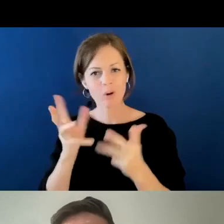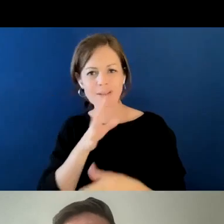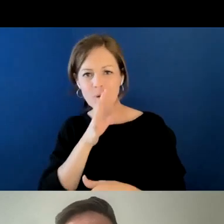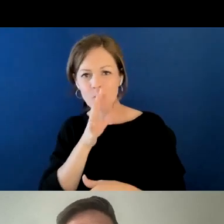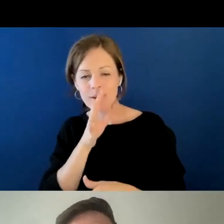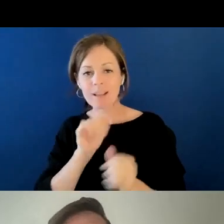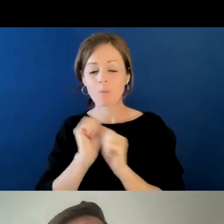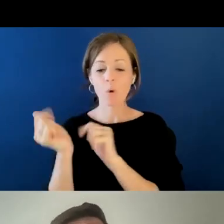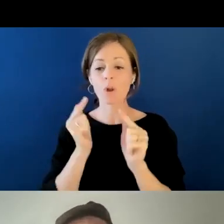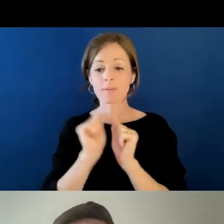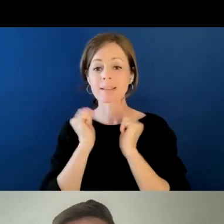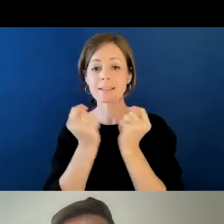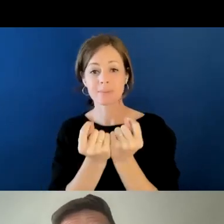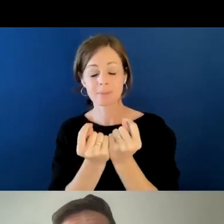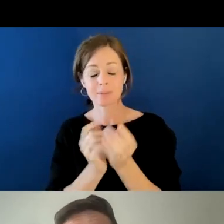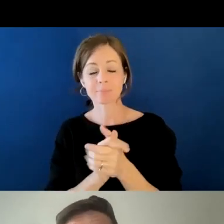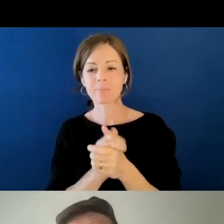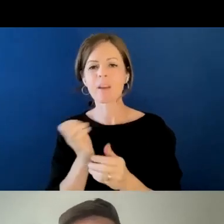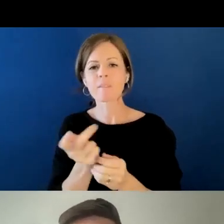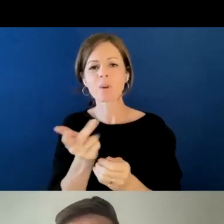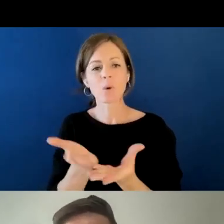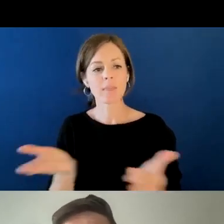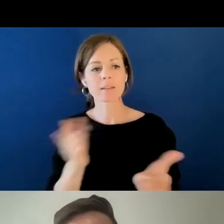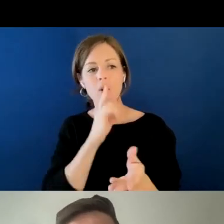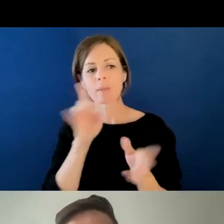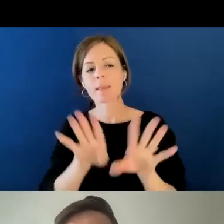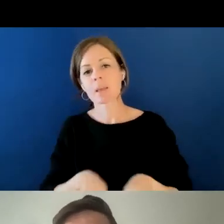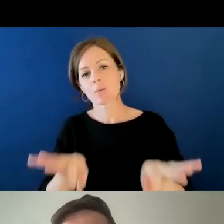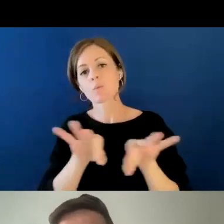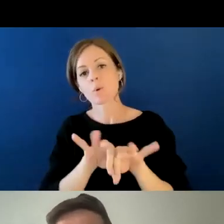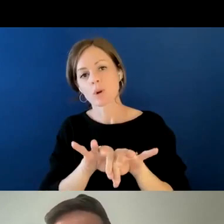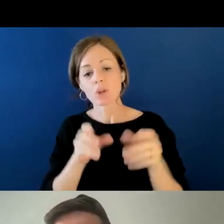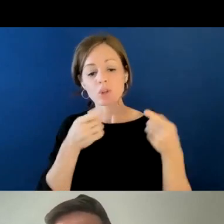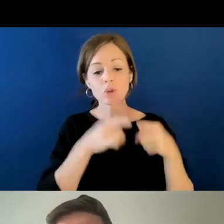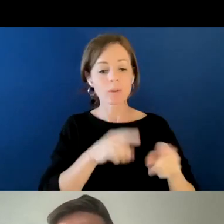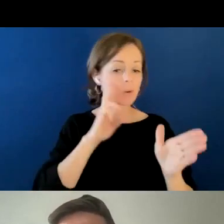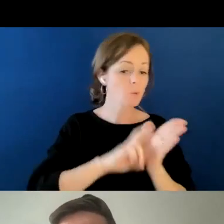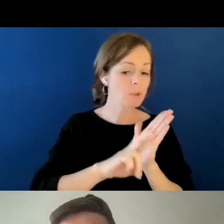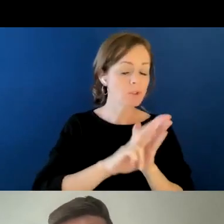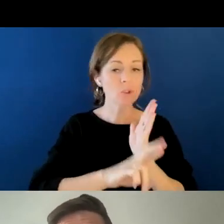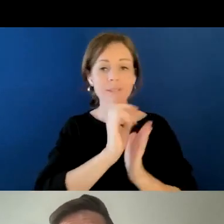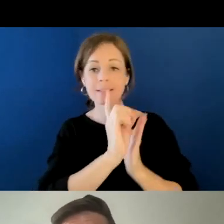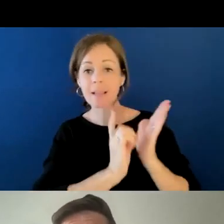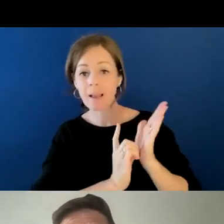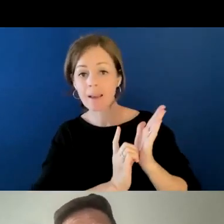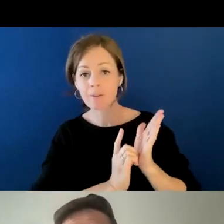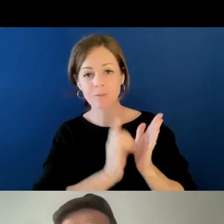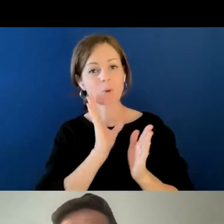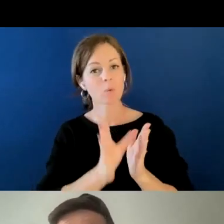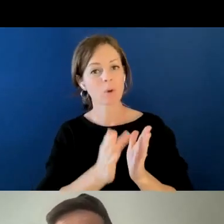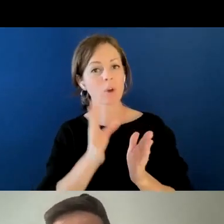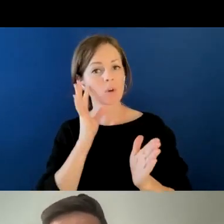teams. You know, I would say a couple of things that were really important during the research design, which is something you'll find both